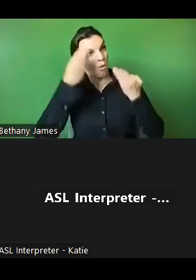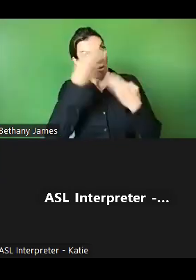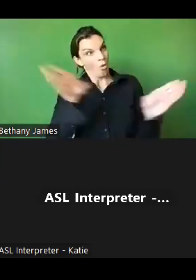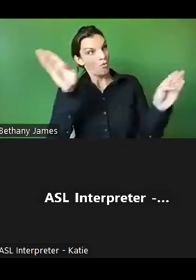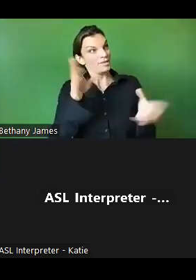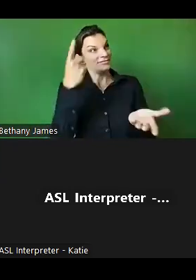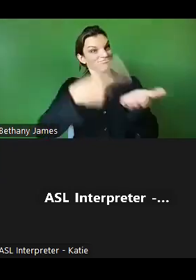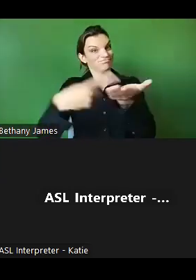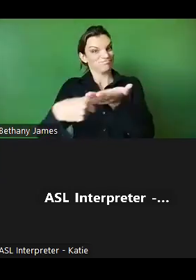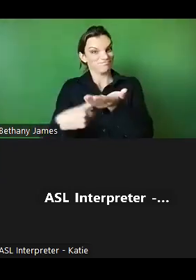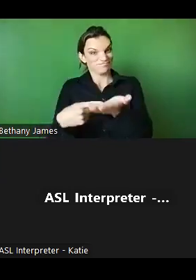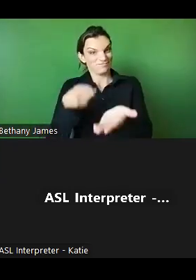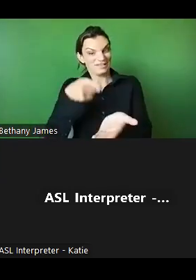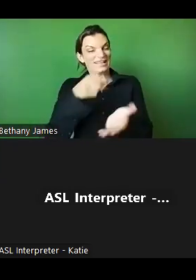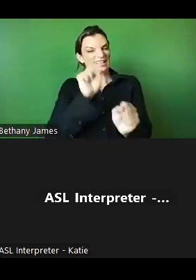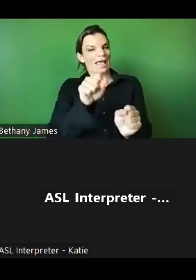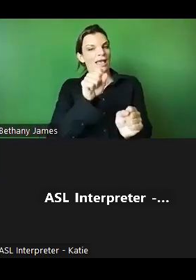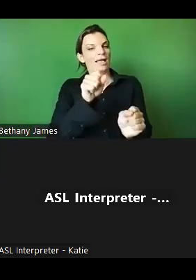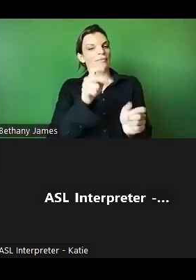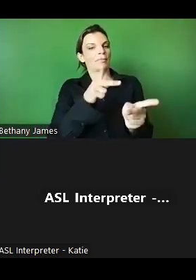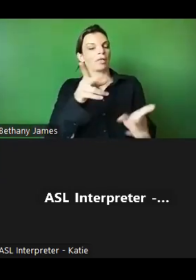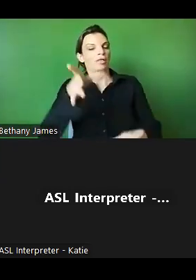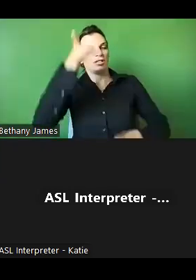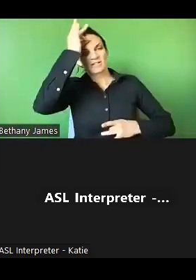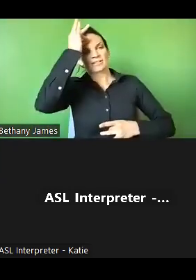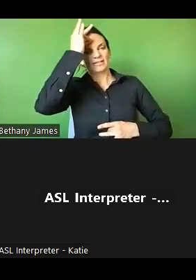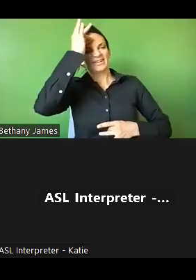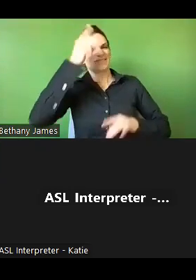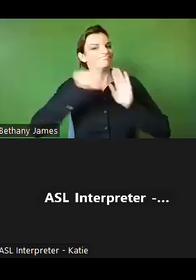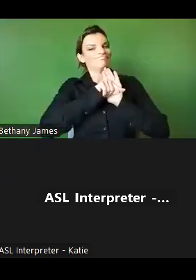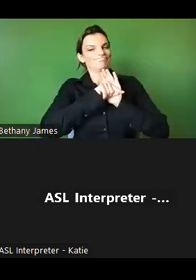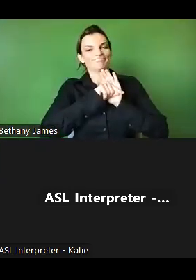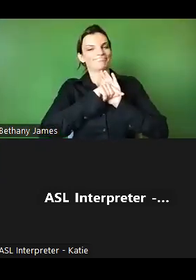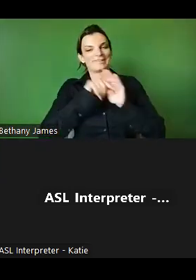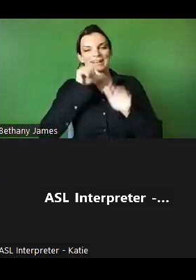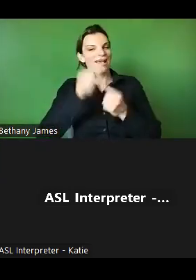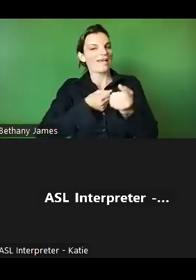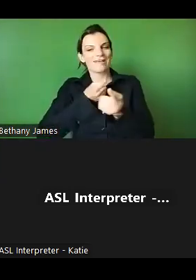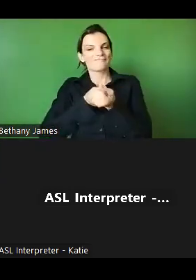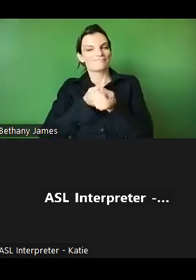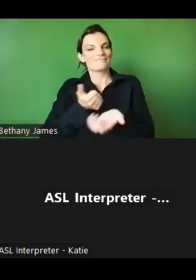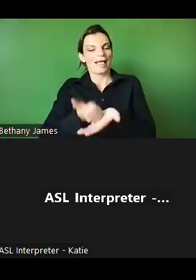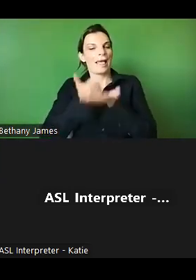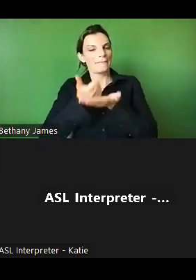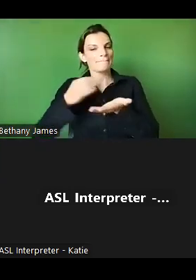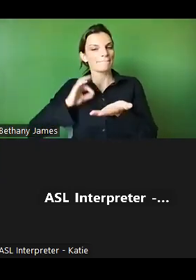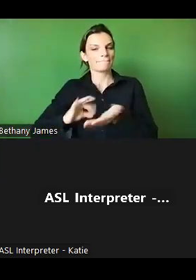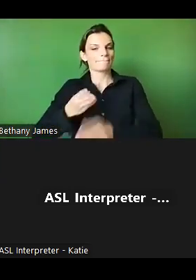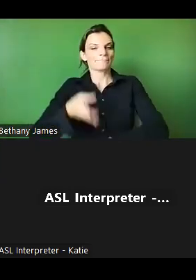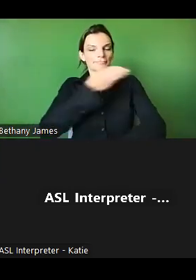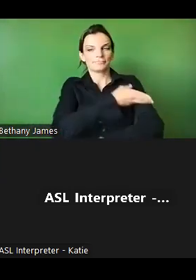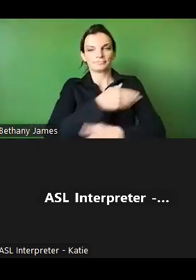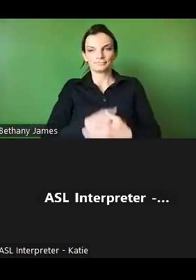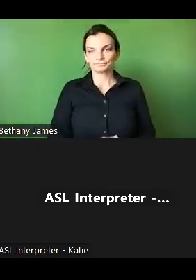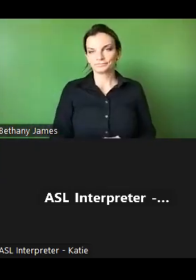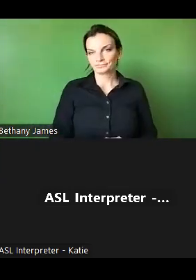used negatively for these individuals as well. Yeah, there's concern that some other factors